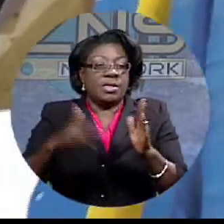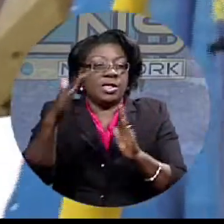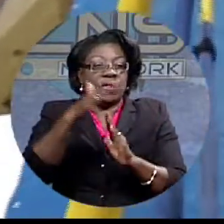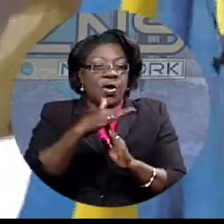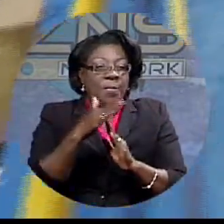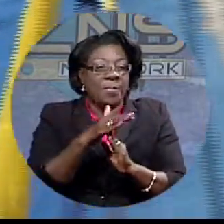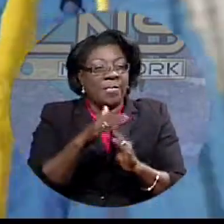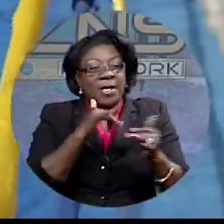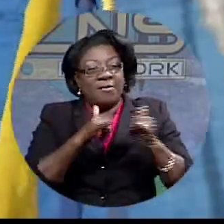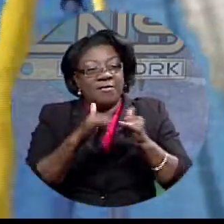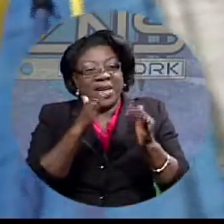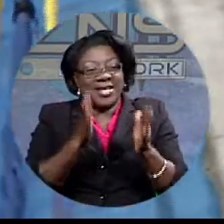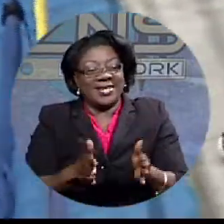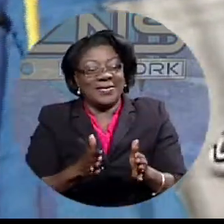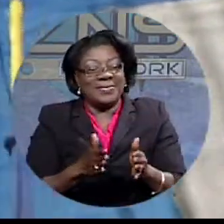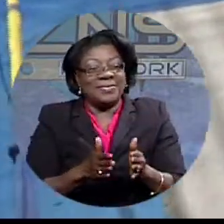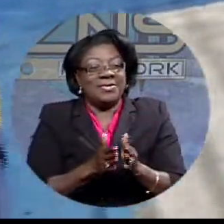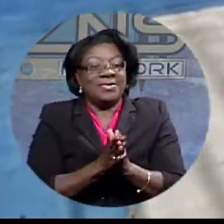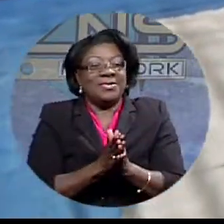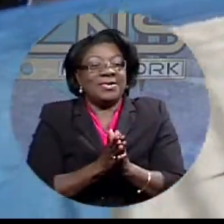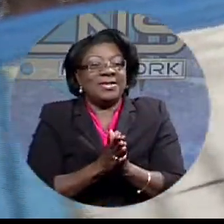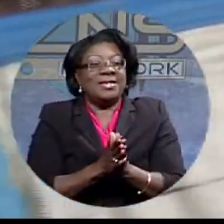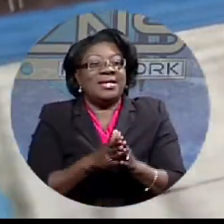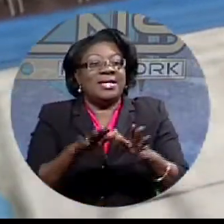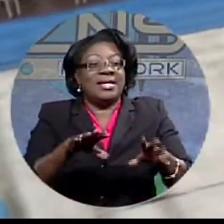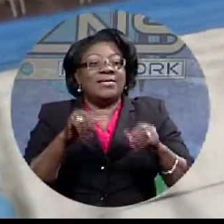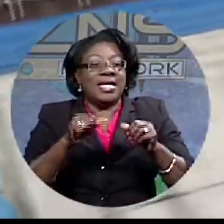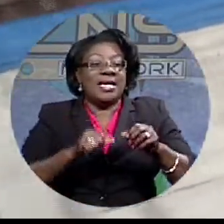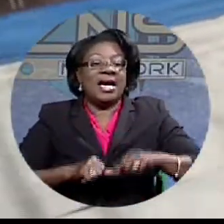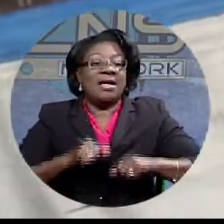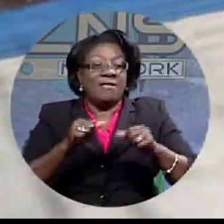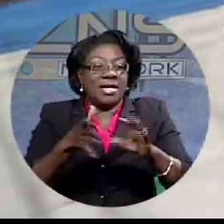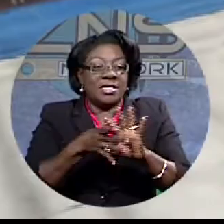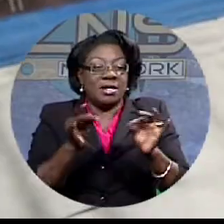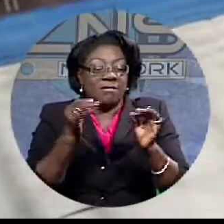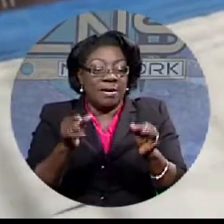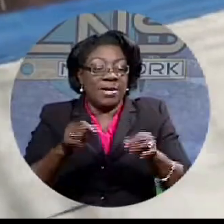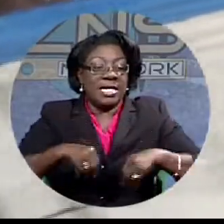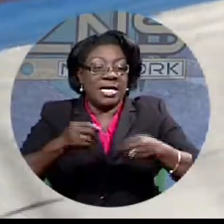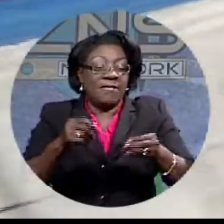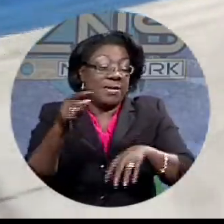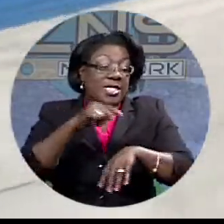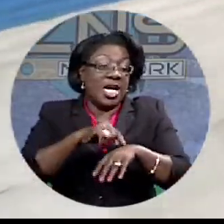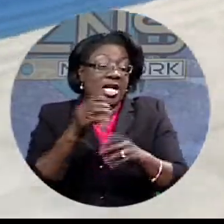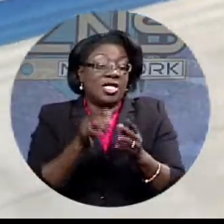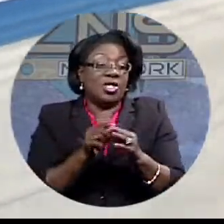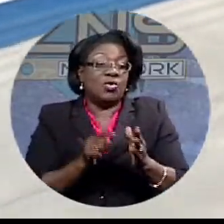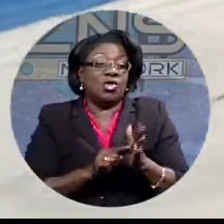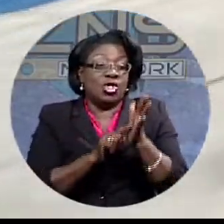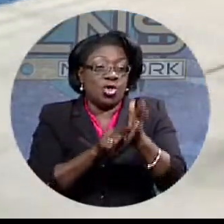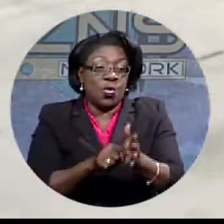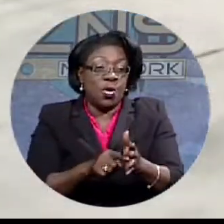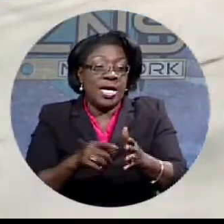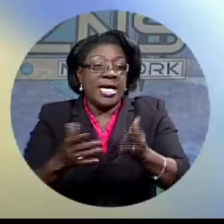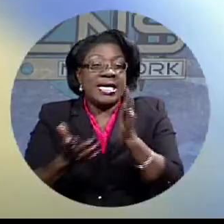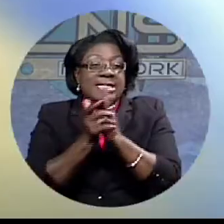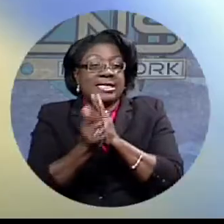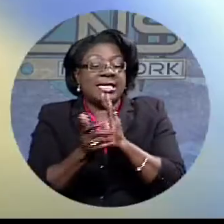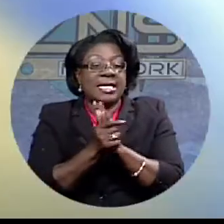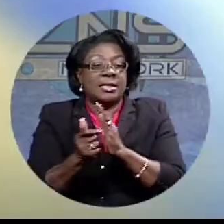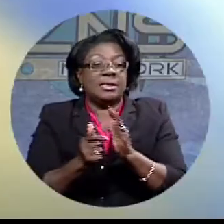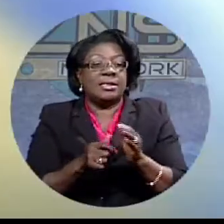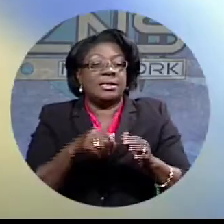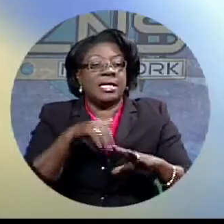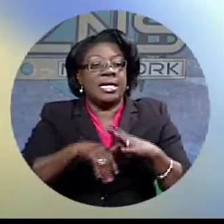the underdog, I know I could have taken advantage very easily, but I gave him a chance to show with his skills and talent in the ring. And